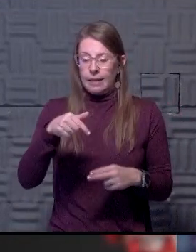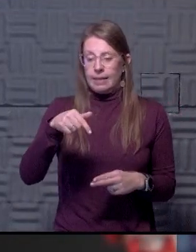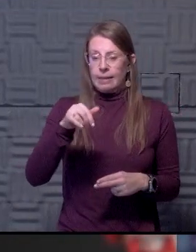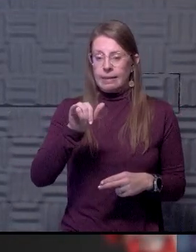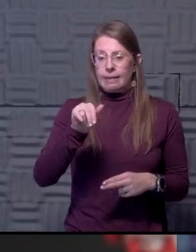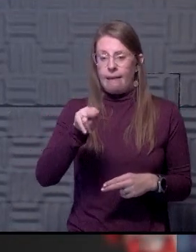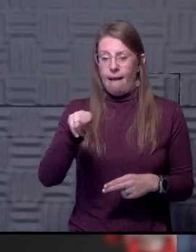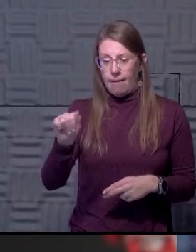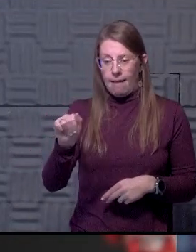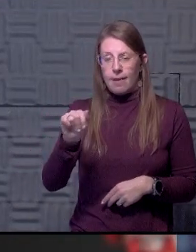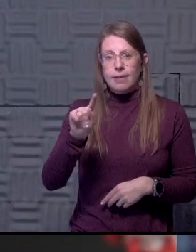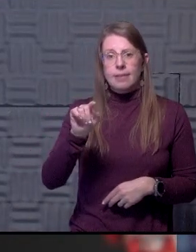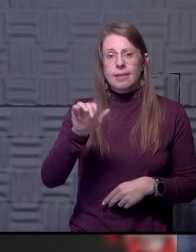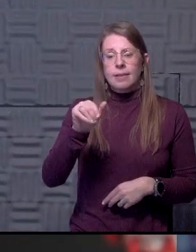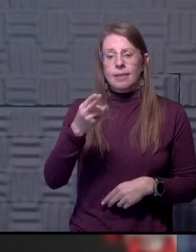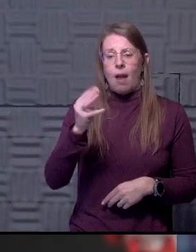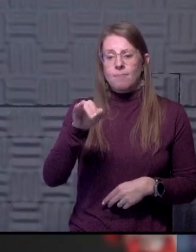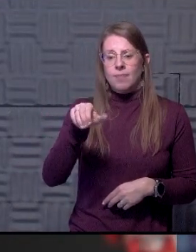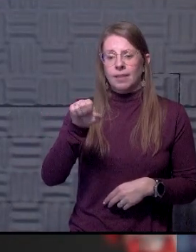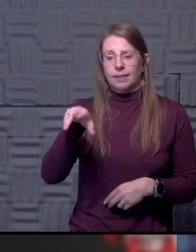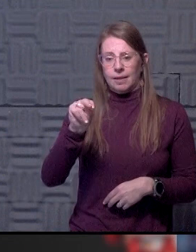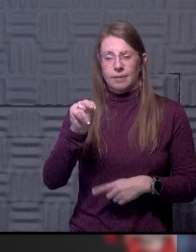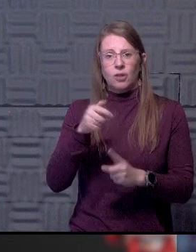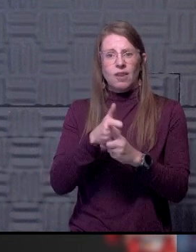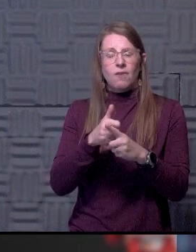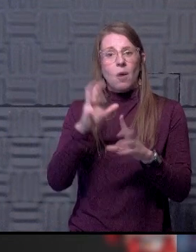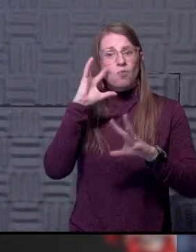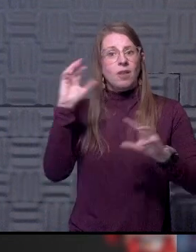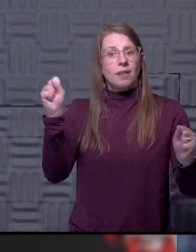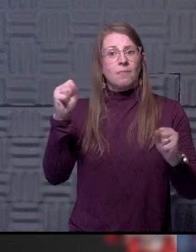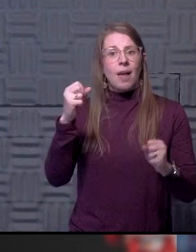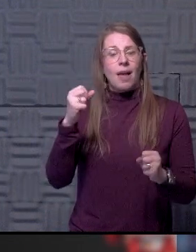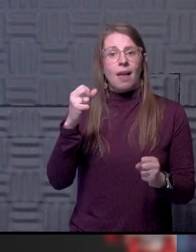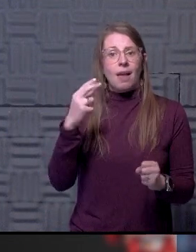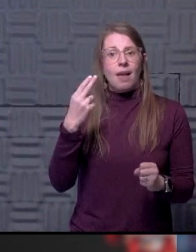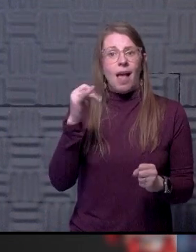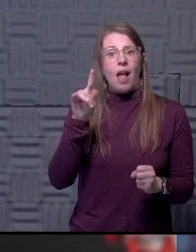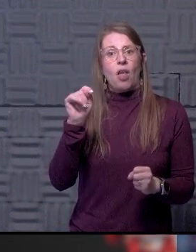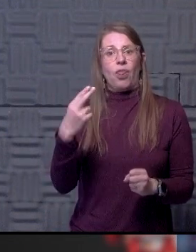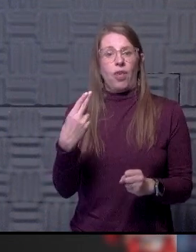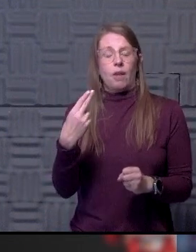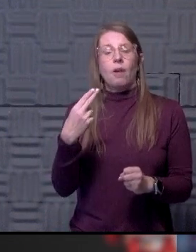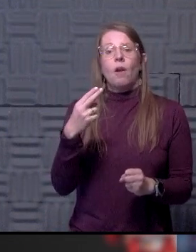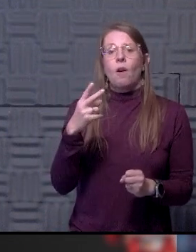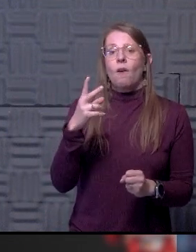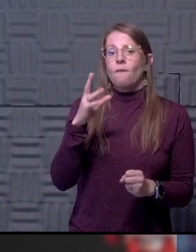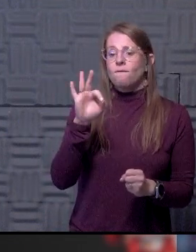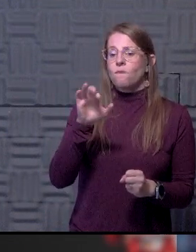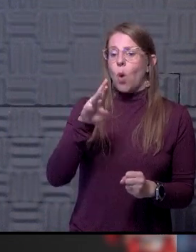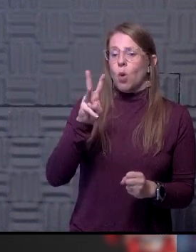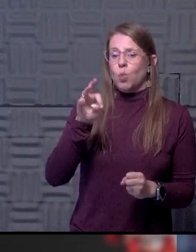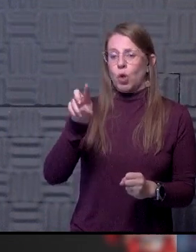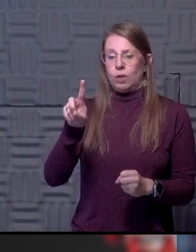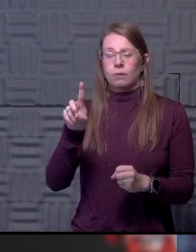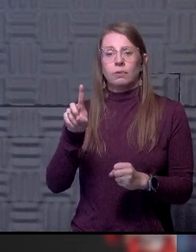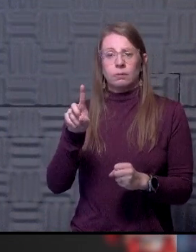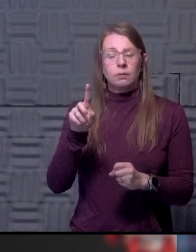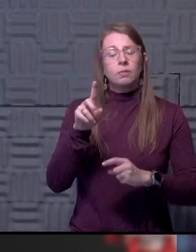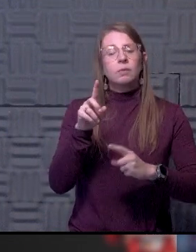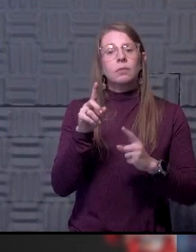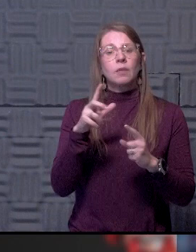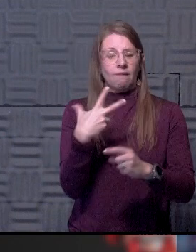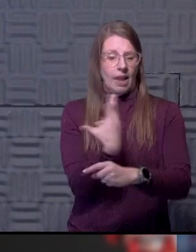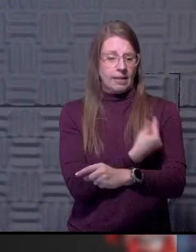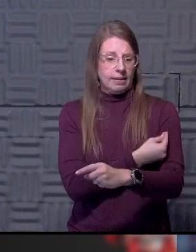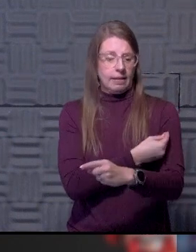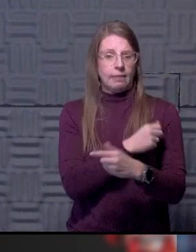Kiana Thomason, who is the president of Health Forward. She's going to join to talk to us about the barriers to vaccination among people of color